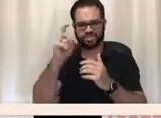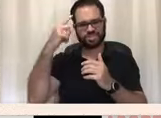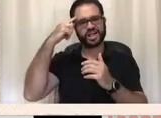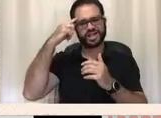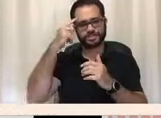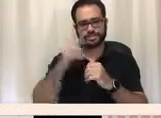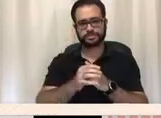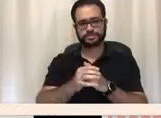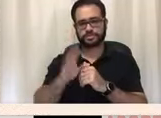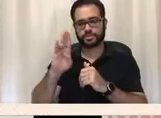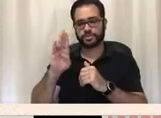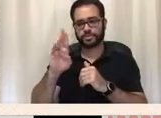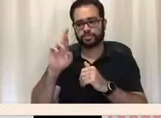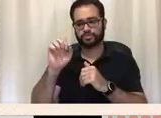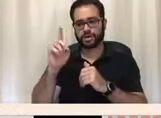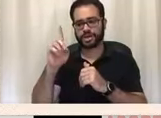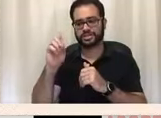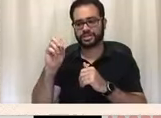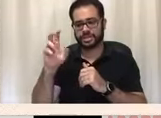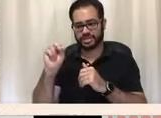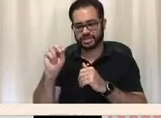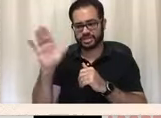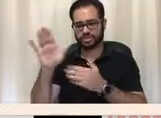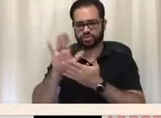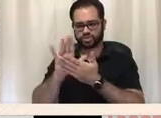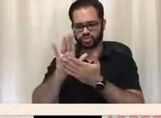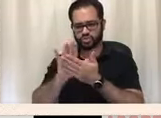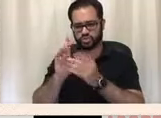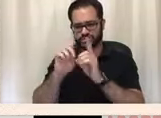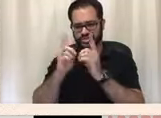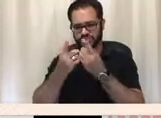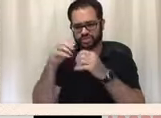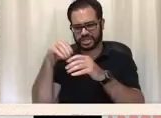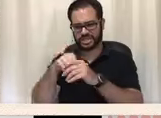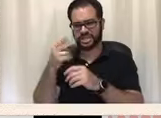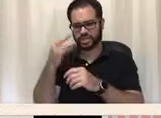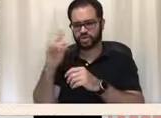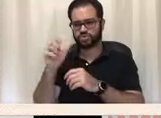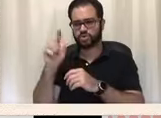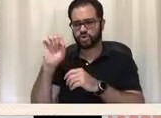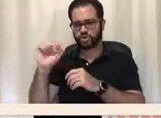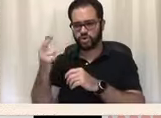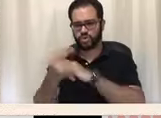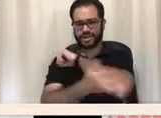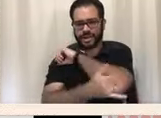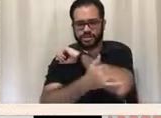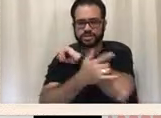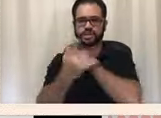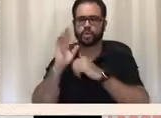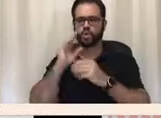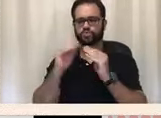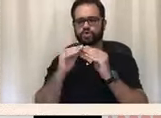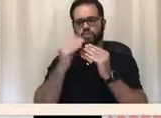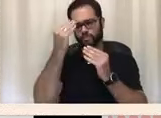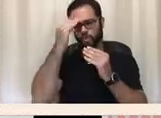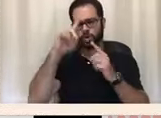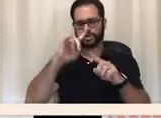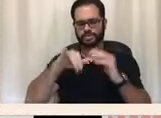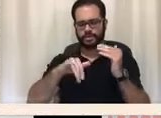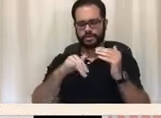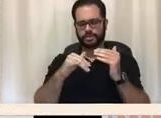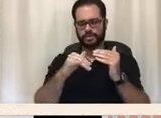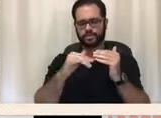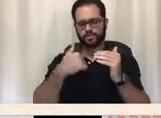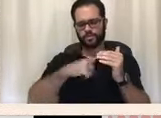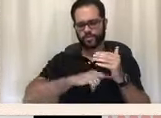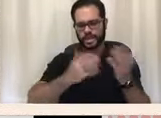school district in Hillsborough is going to know more about their area than what we would in Tallahassee. The role of the